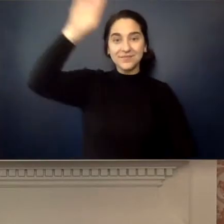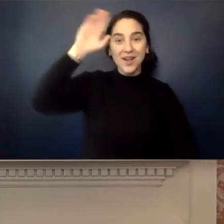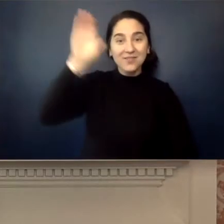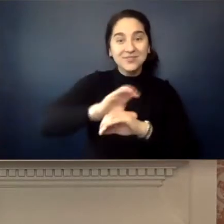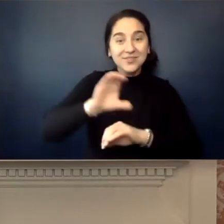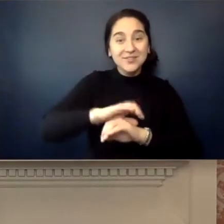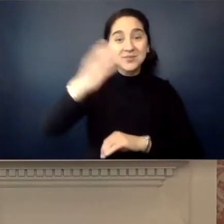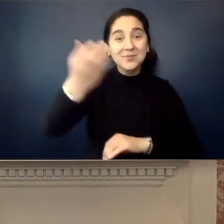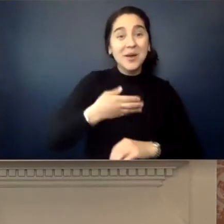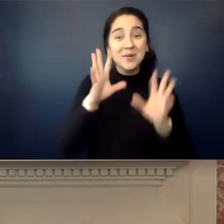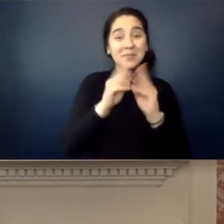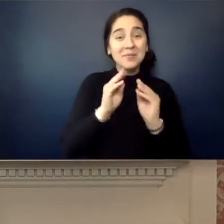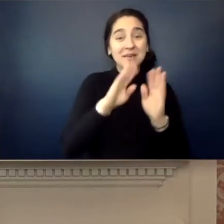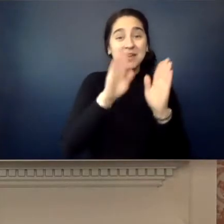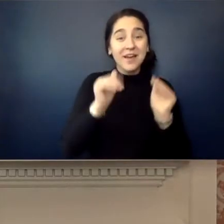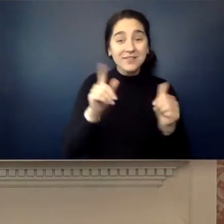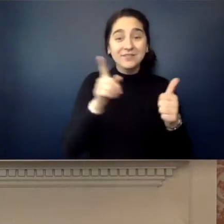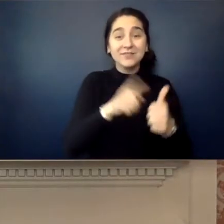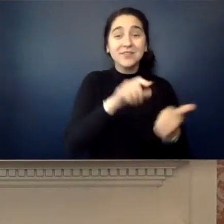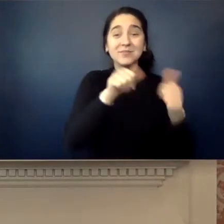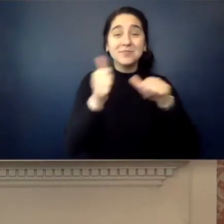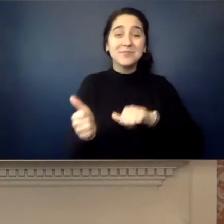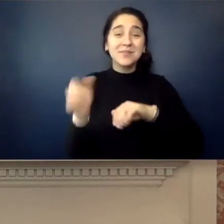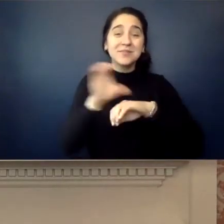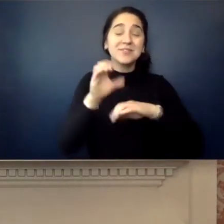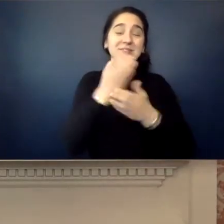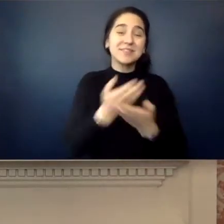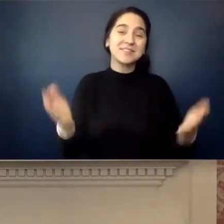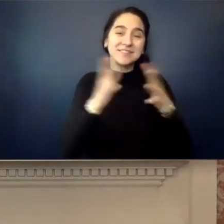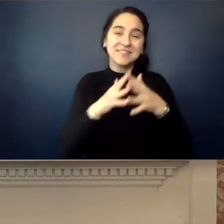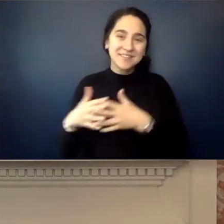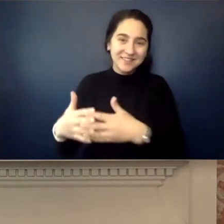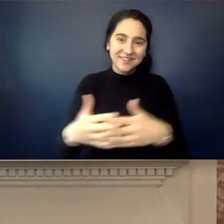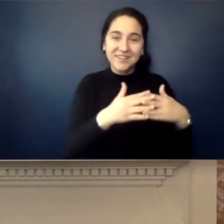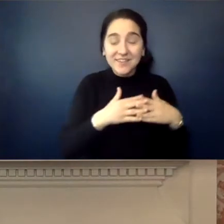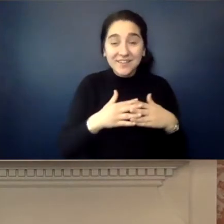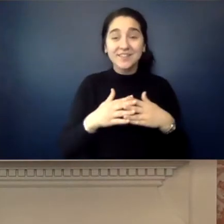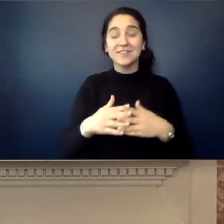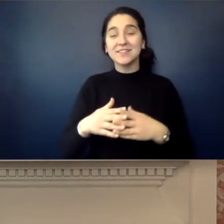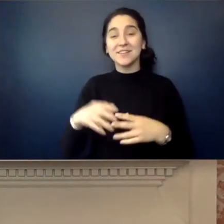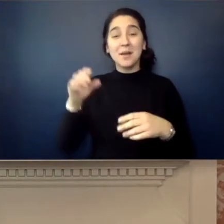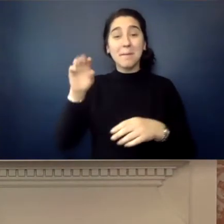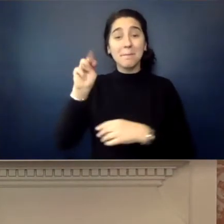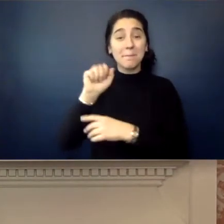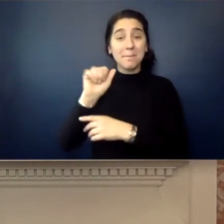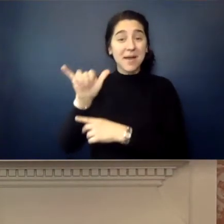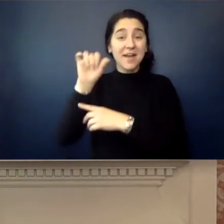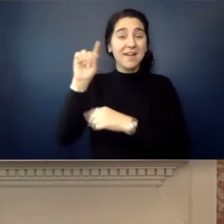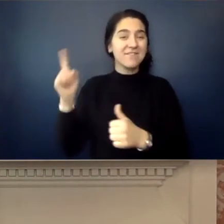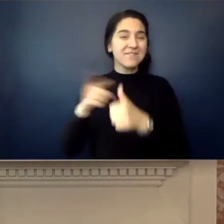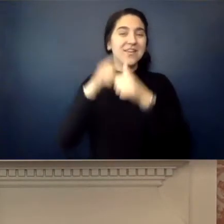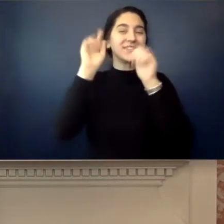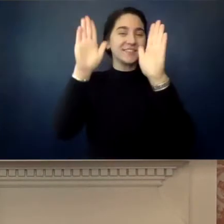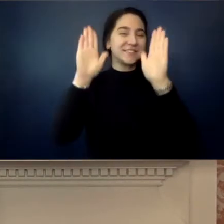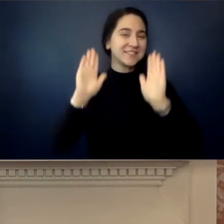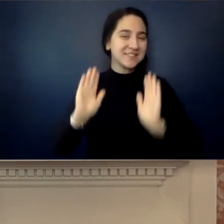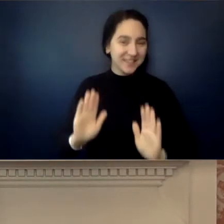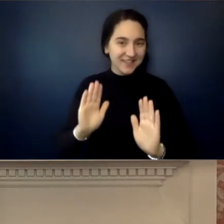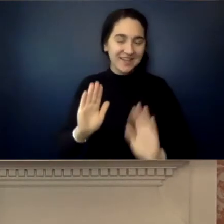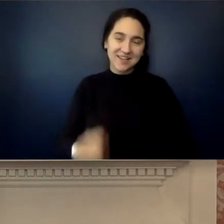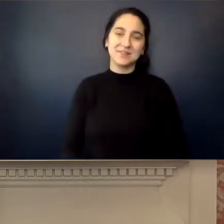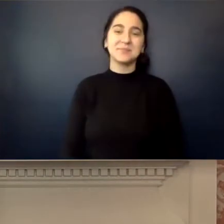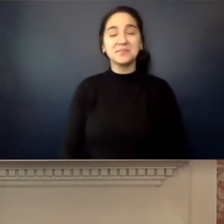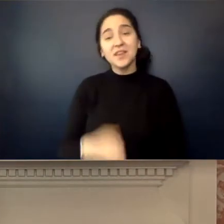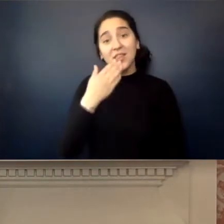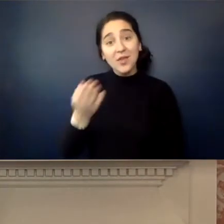Greetings, church, and welcome to the meeting house of the First Baptist Church in America on this first Sunday in May. Thank you